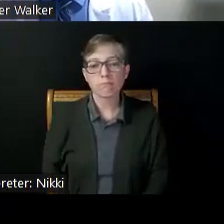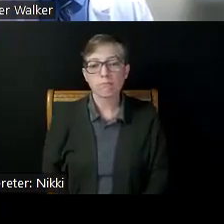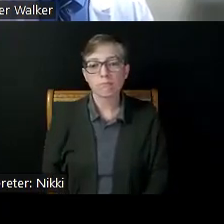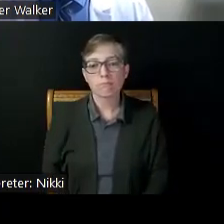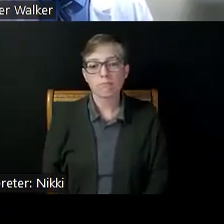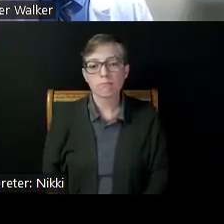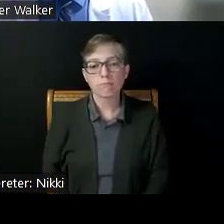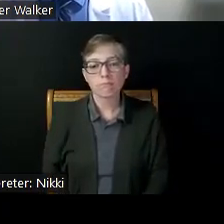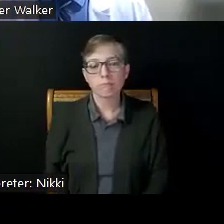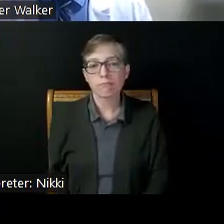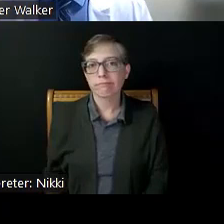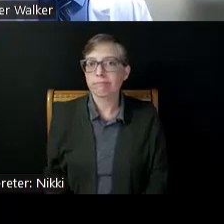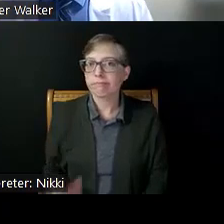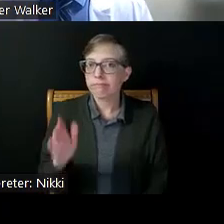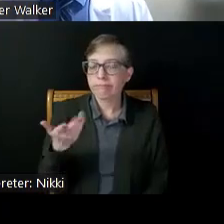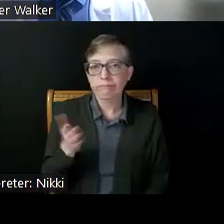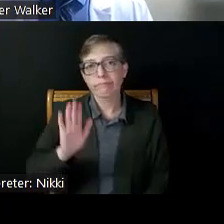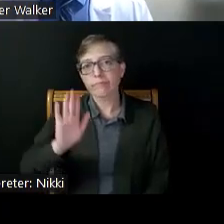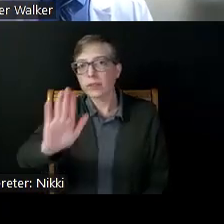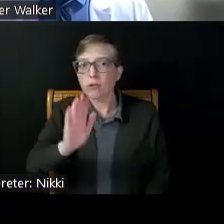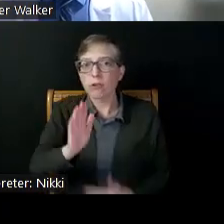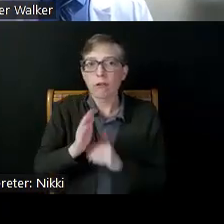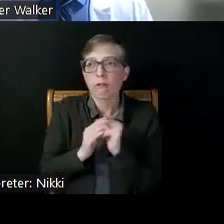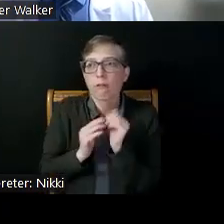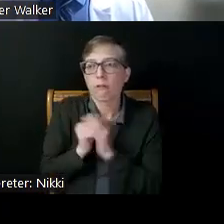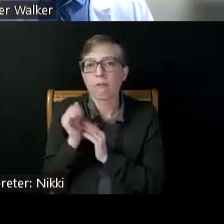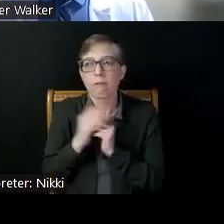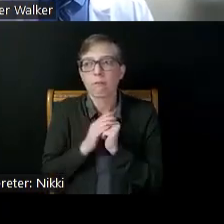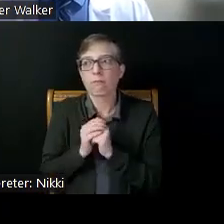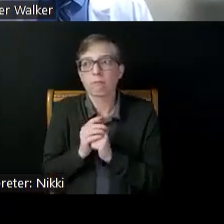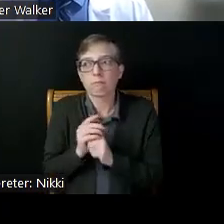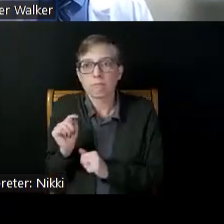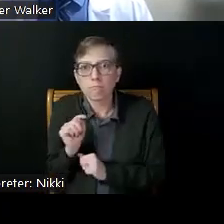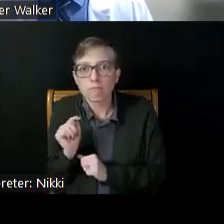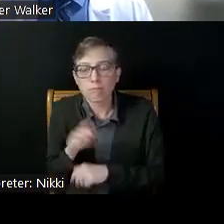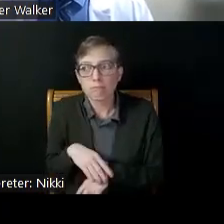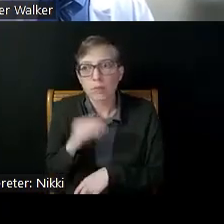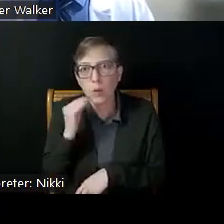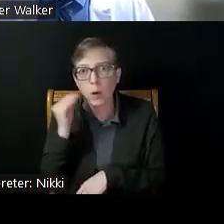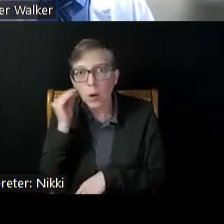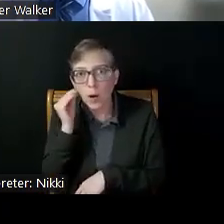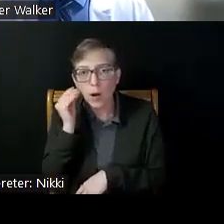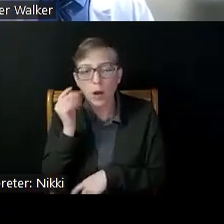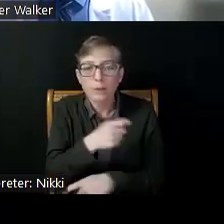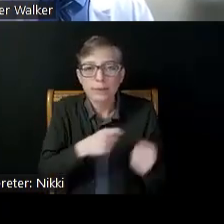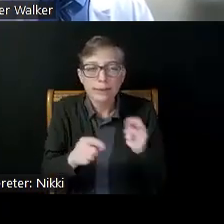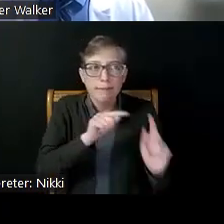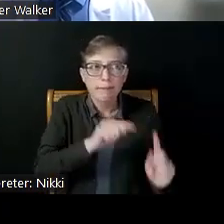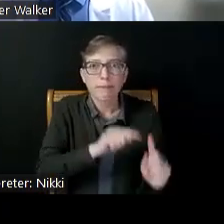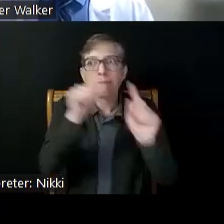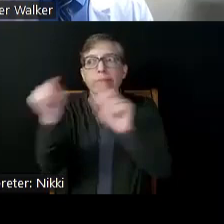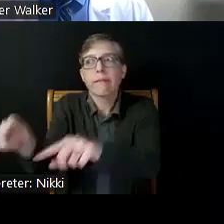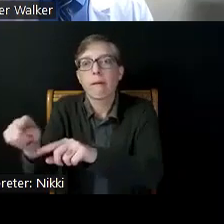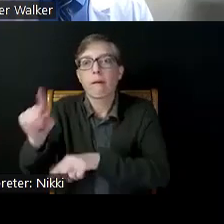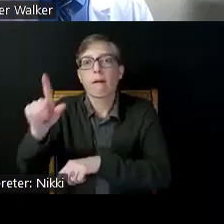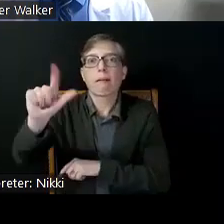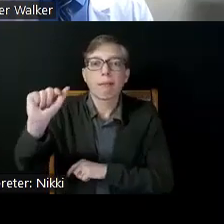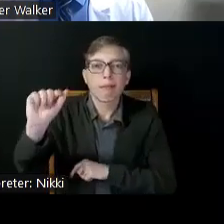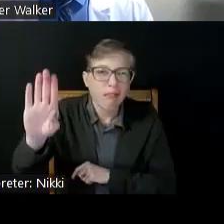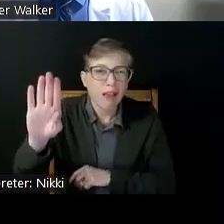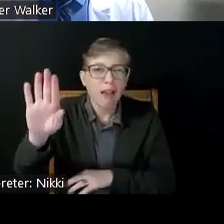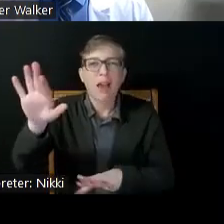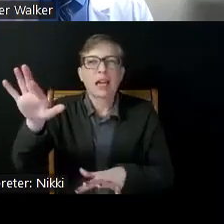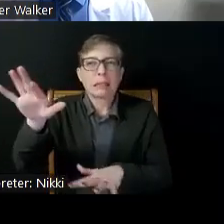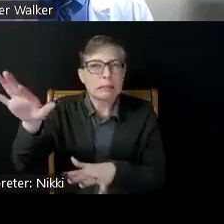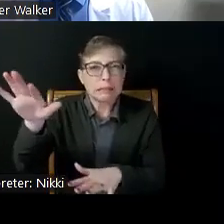own bathroom, in a comfortable space, rather than being in a lab, etc. And